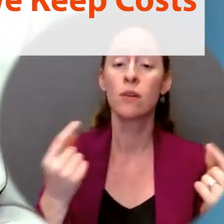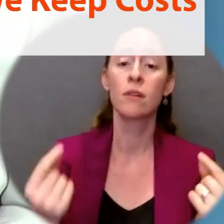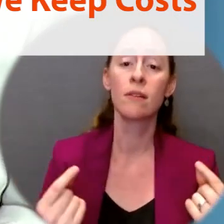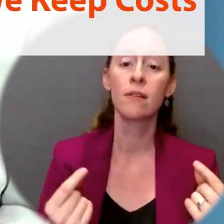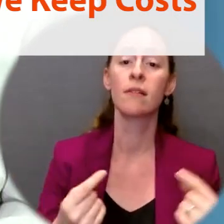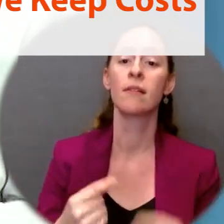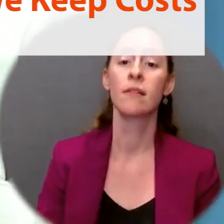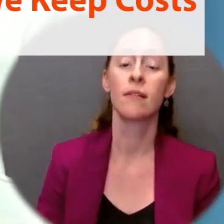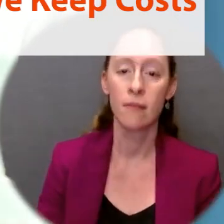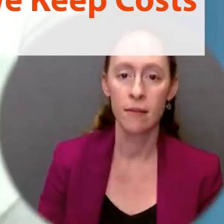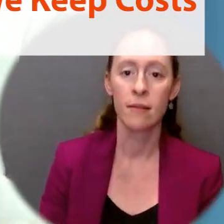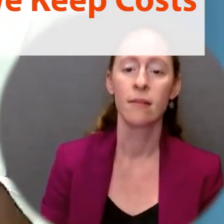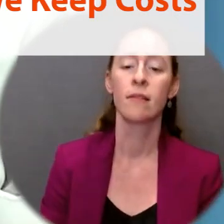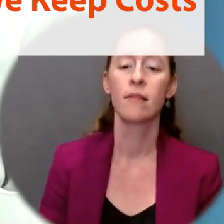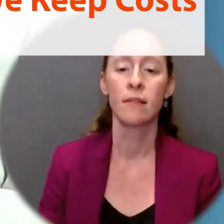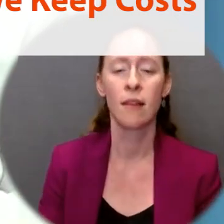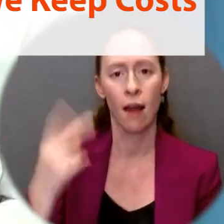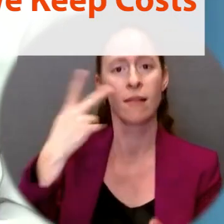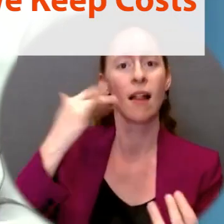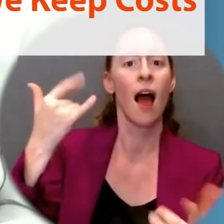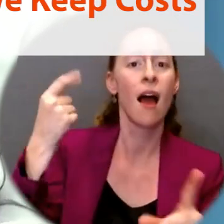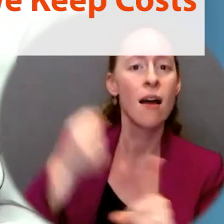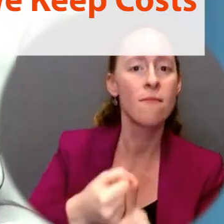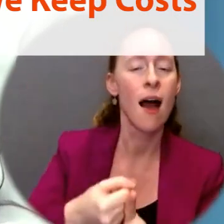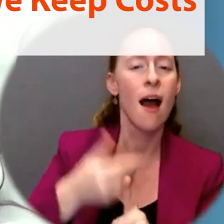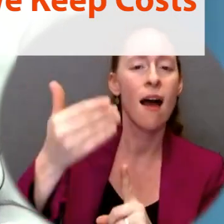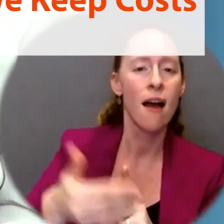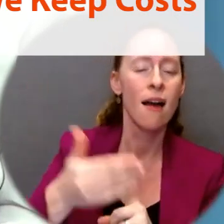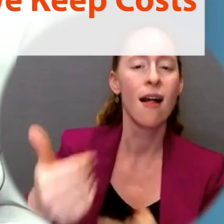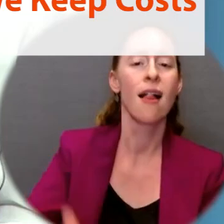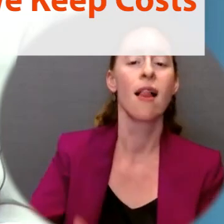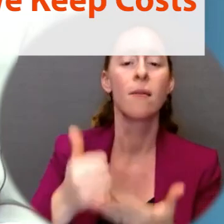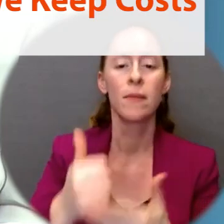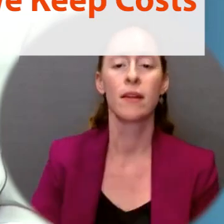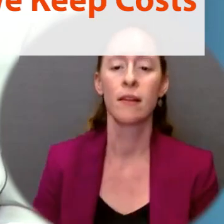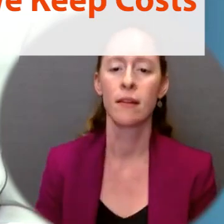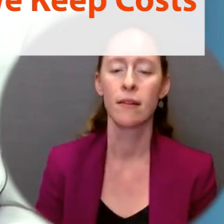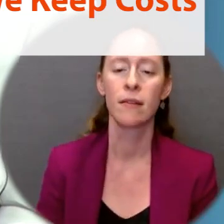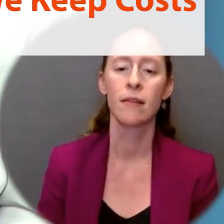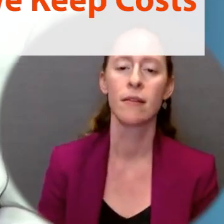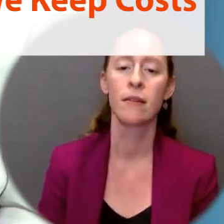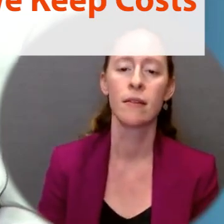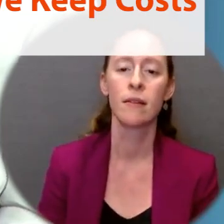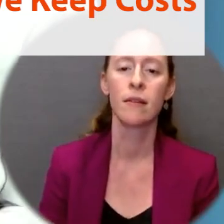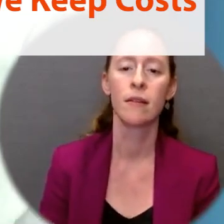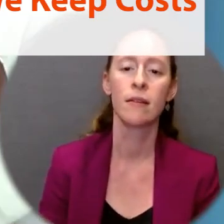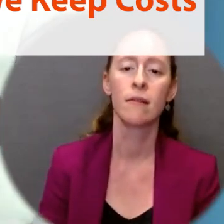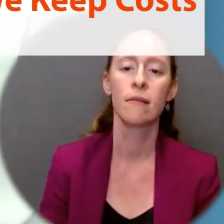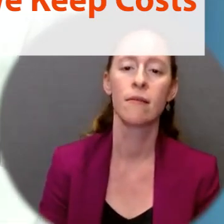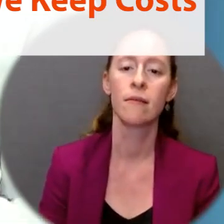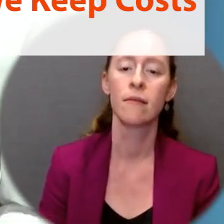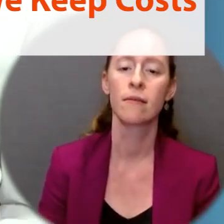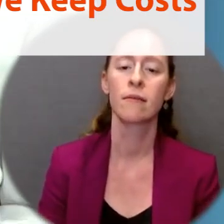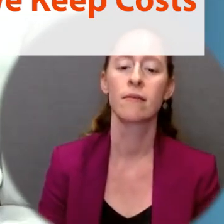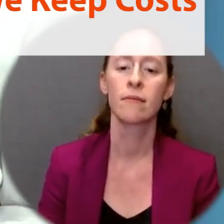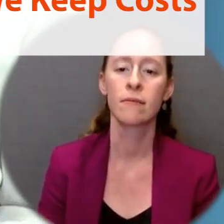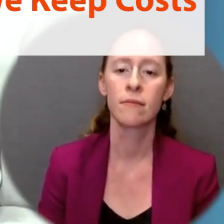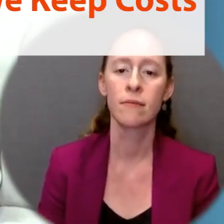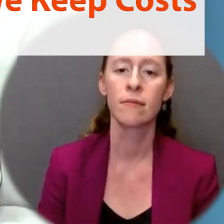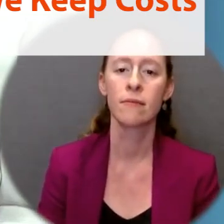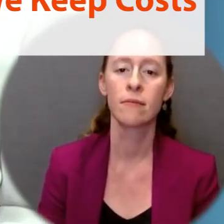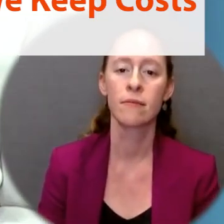effect. So look, we're going to continue to take to look at all options. We're going to continue to make sure we keep costs